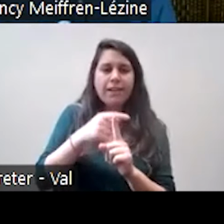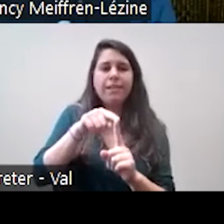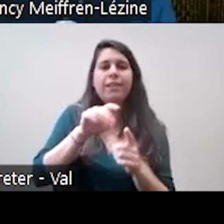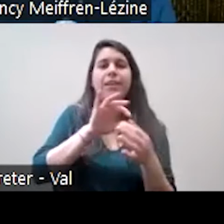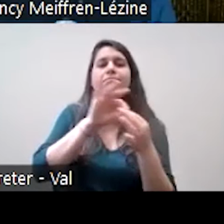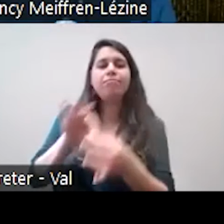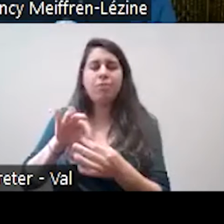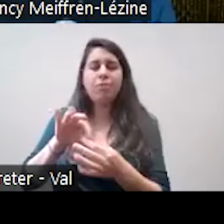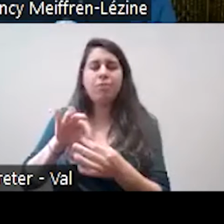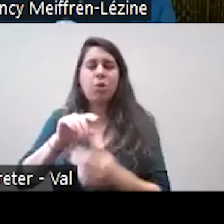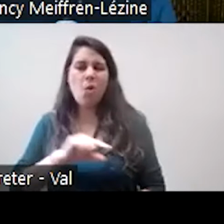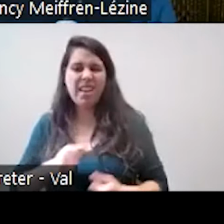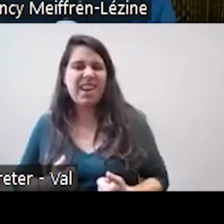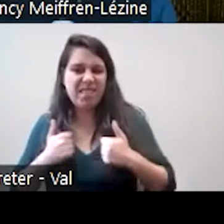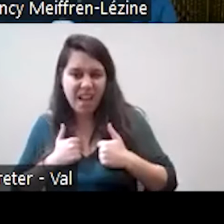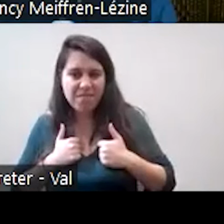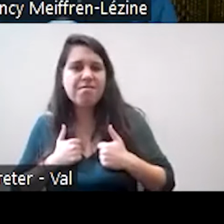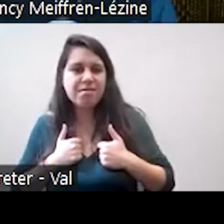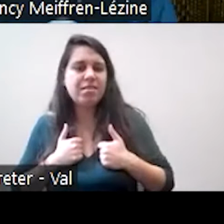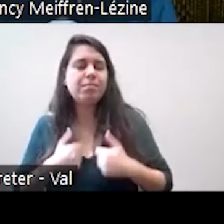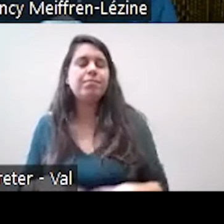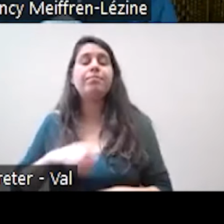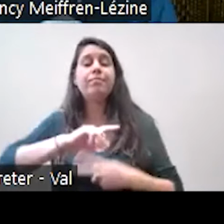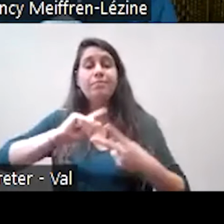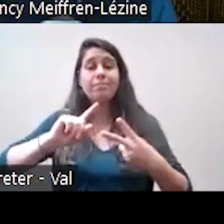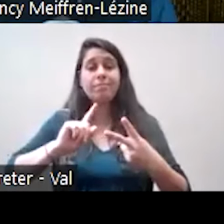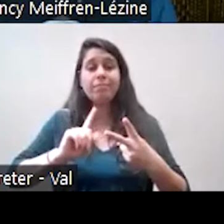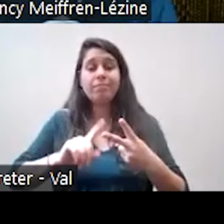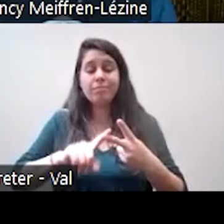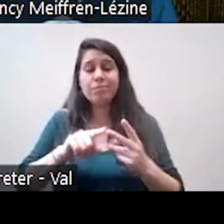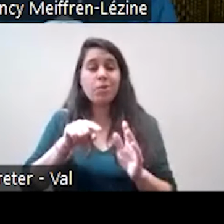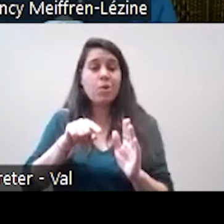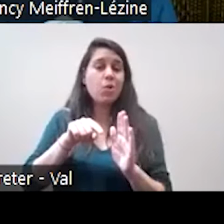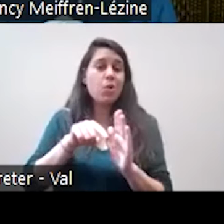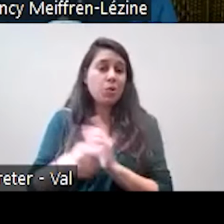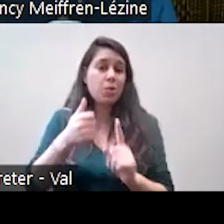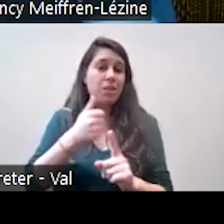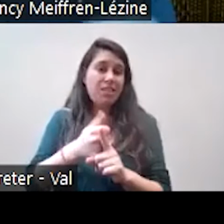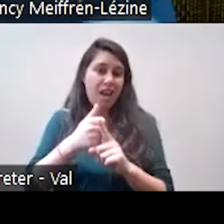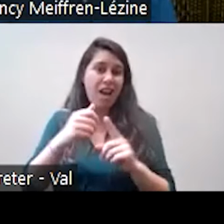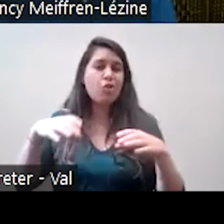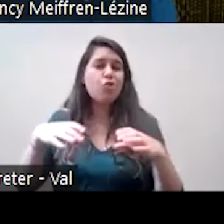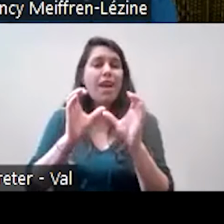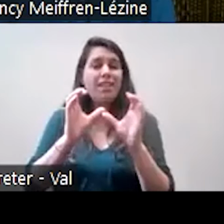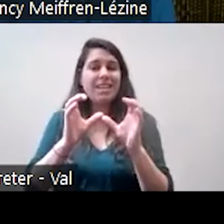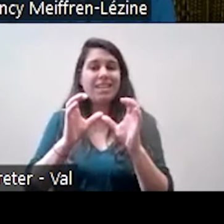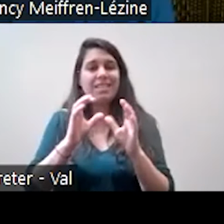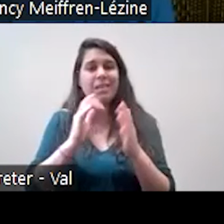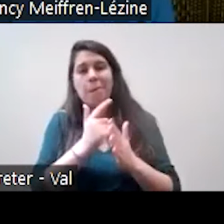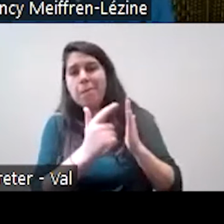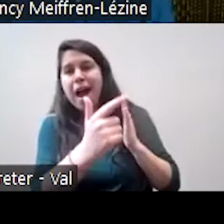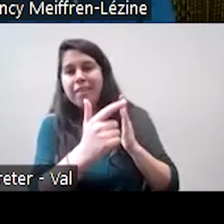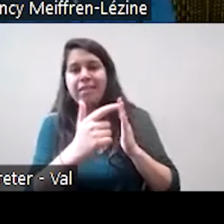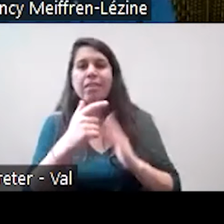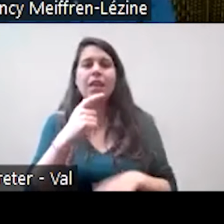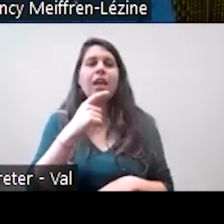life for a person. A second is talking about the suicidal crisis path as informed by a lived